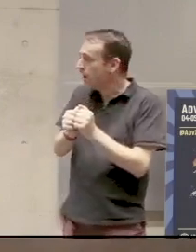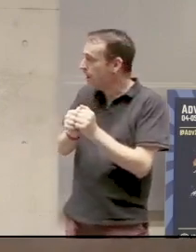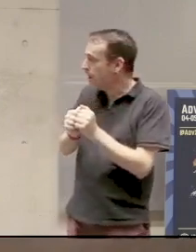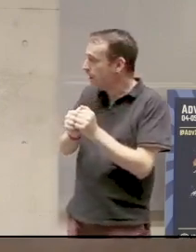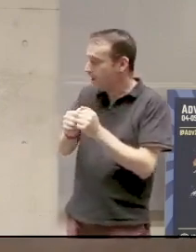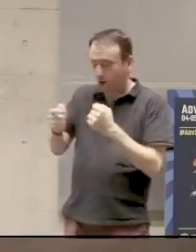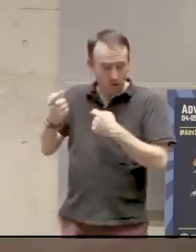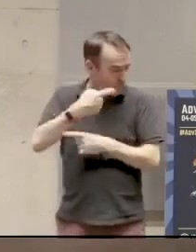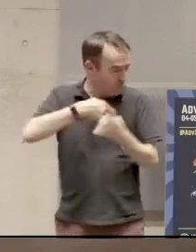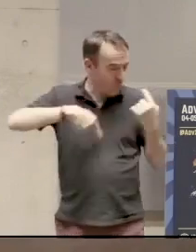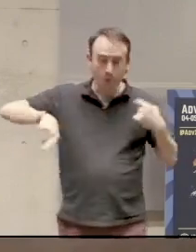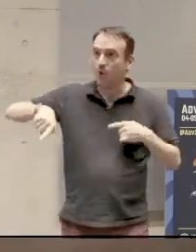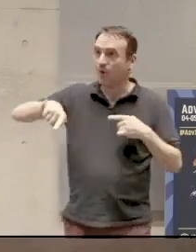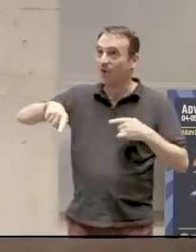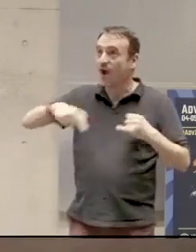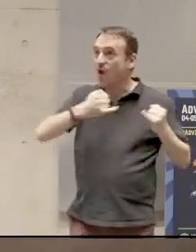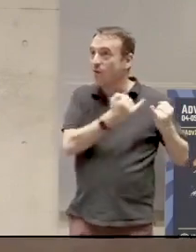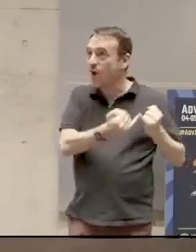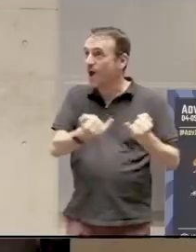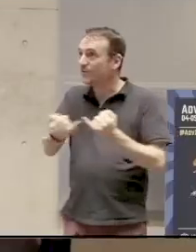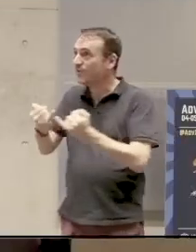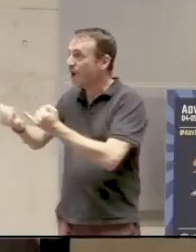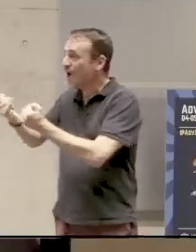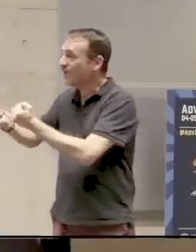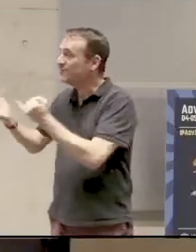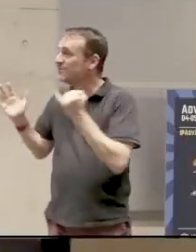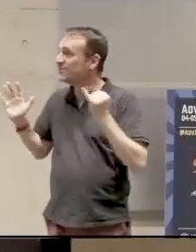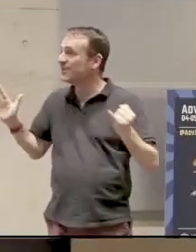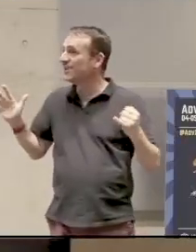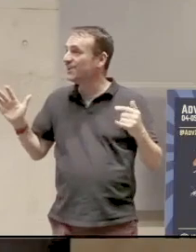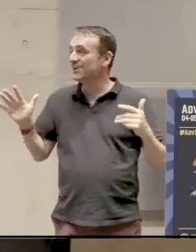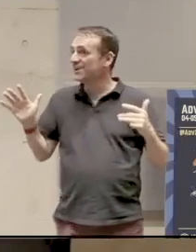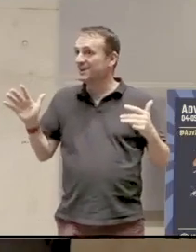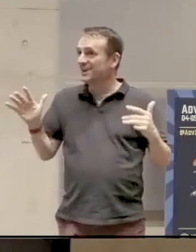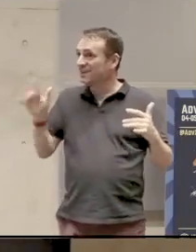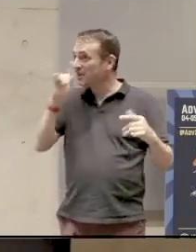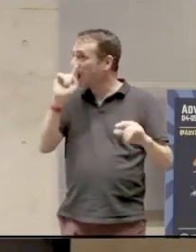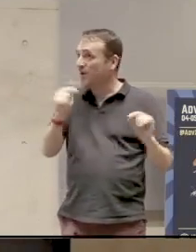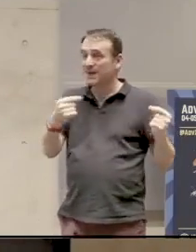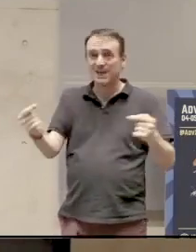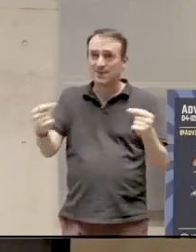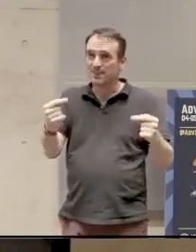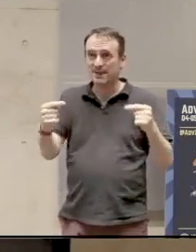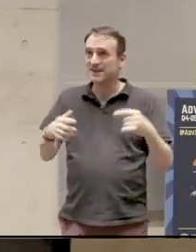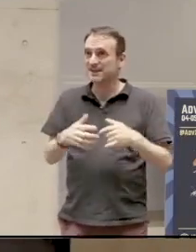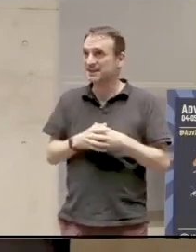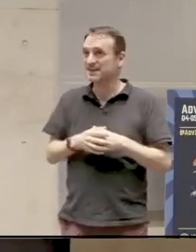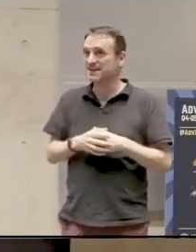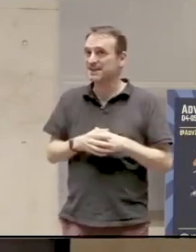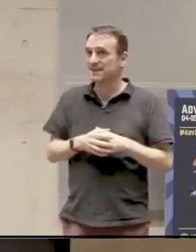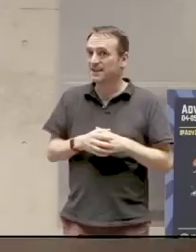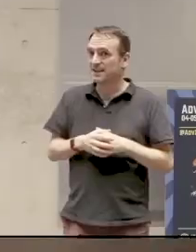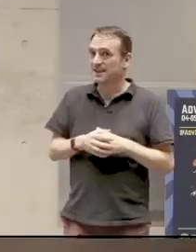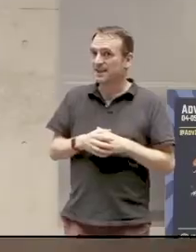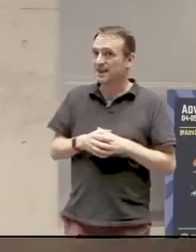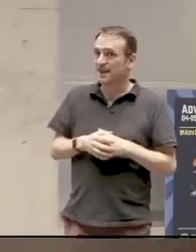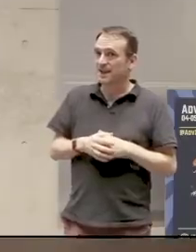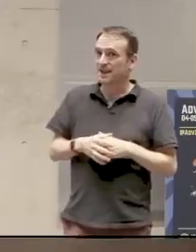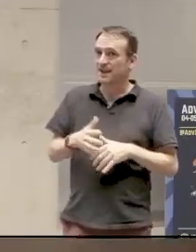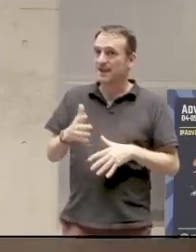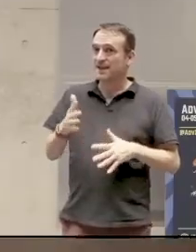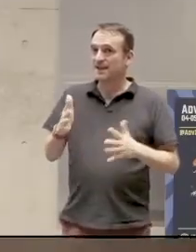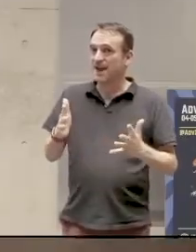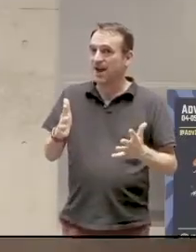are all the worst. Is not one of you going to admit to ever erring in the path? We've unionized on